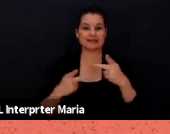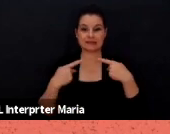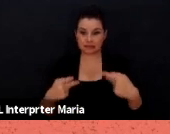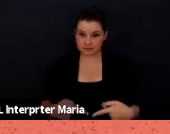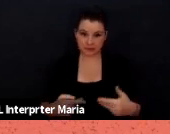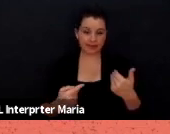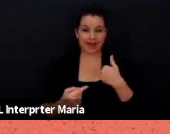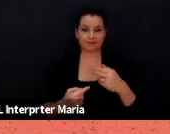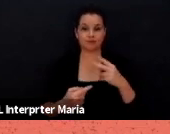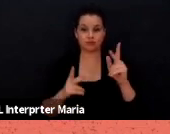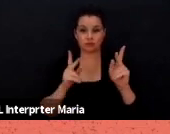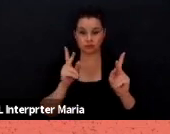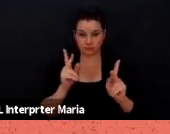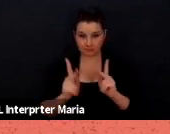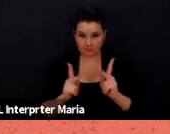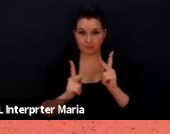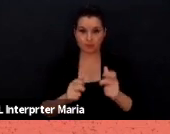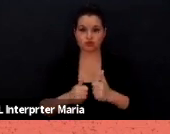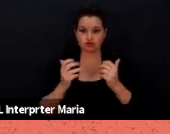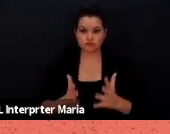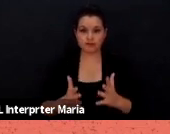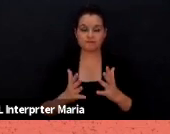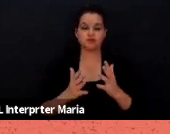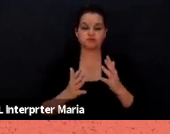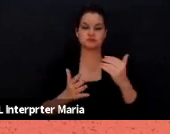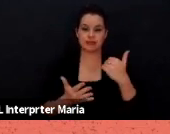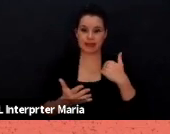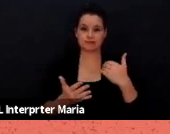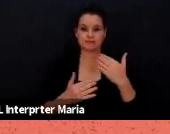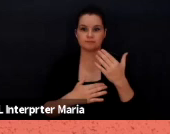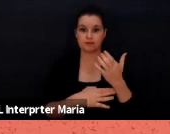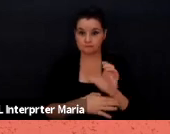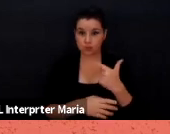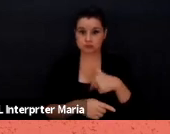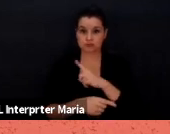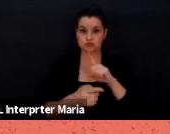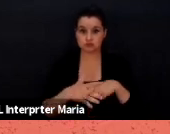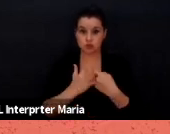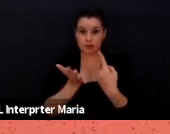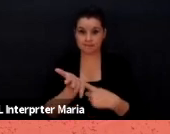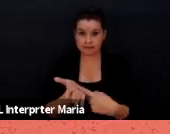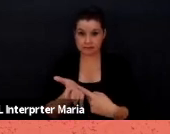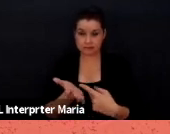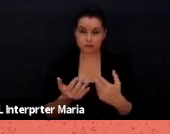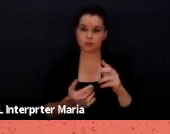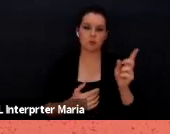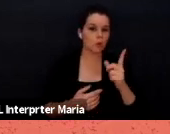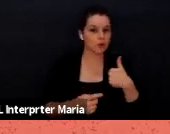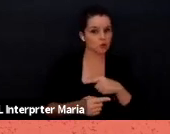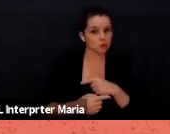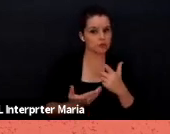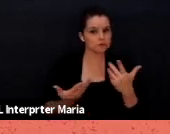having the voices of survivors in our screens, has forced us to have a conversation of where do we